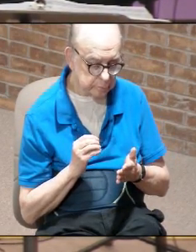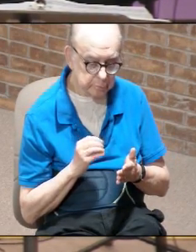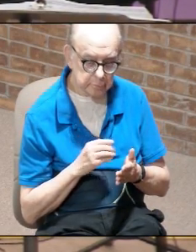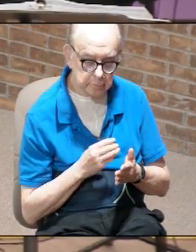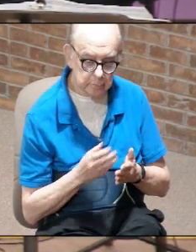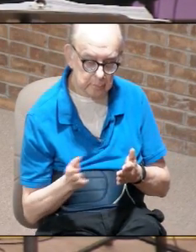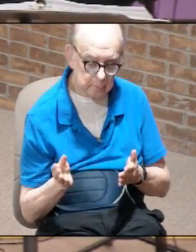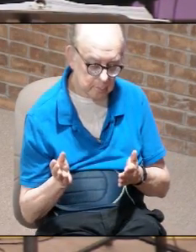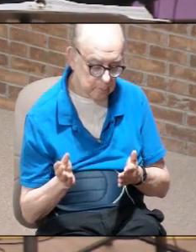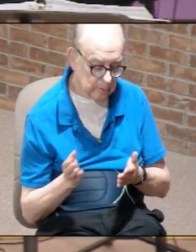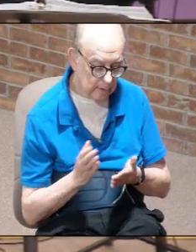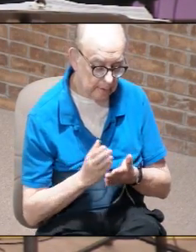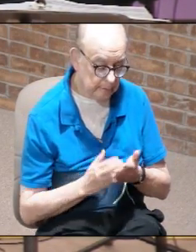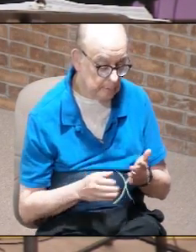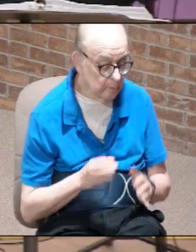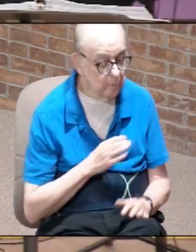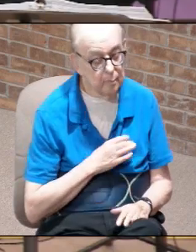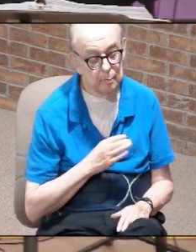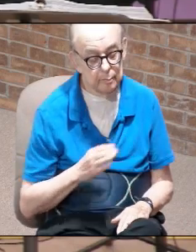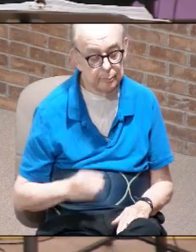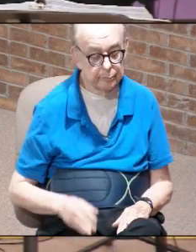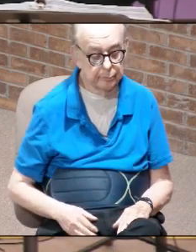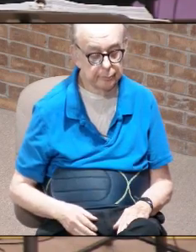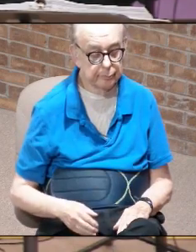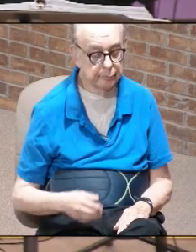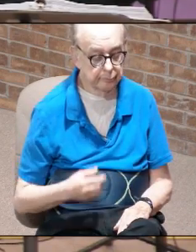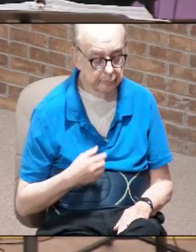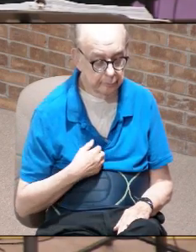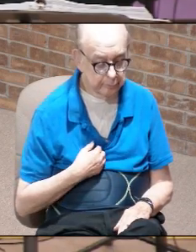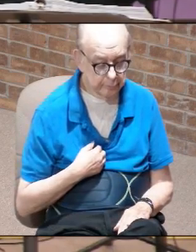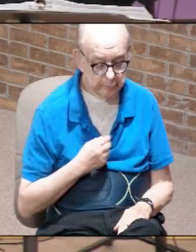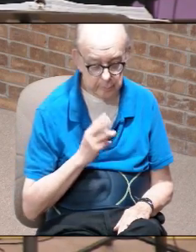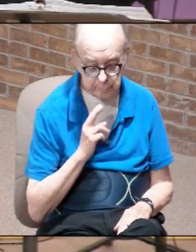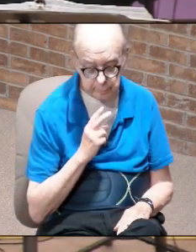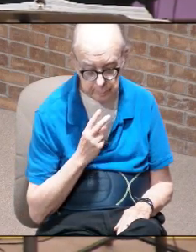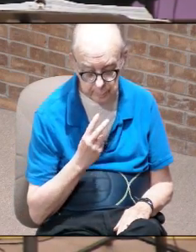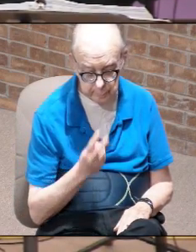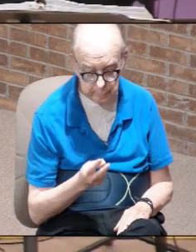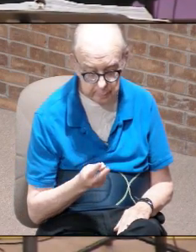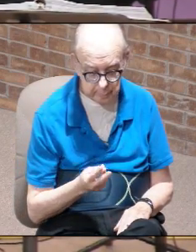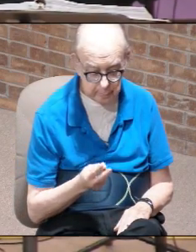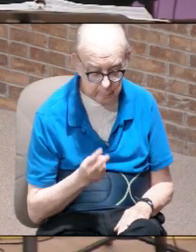There are some Christians. I was watching,